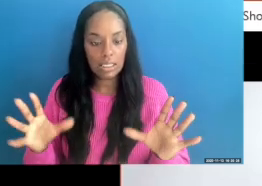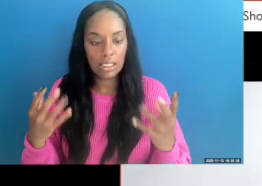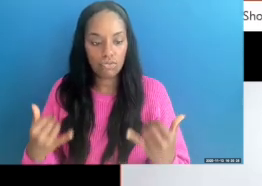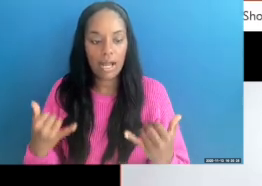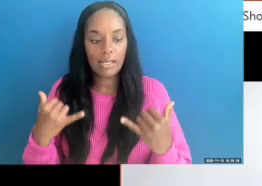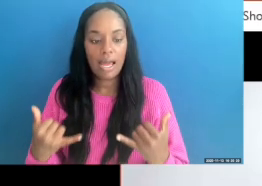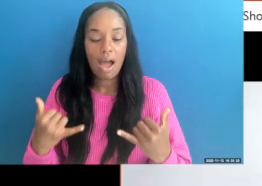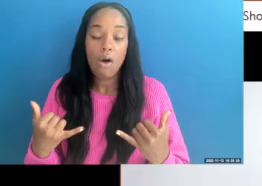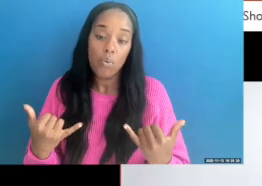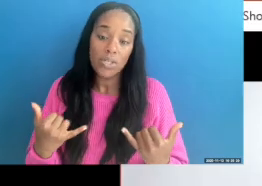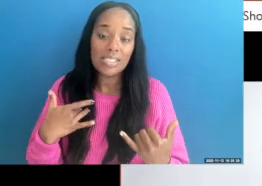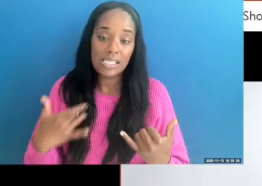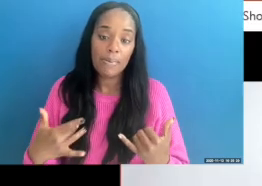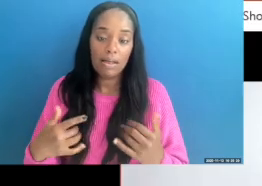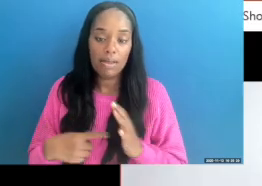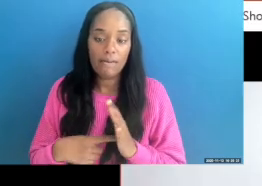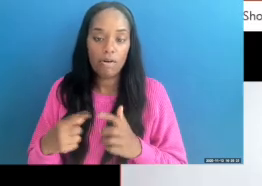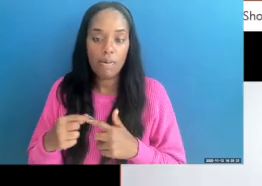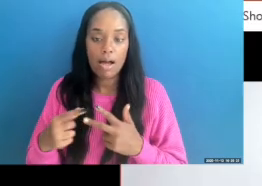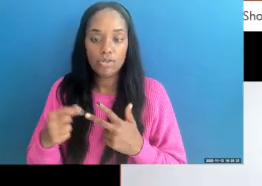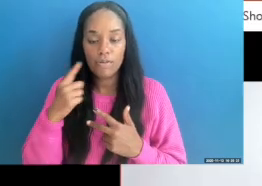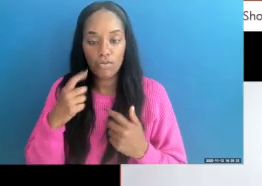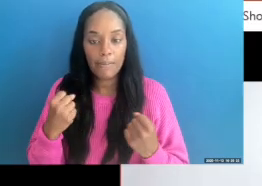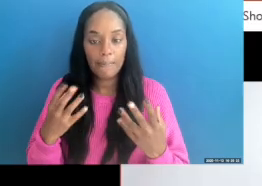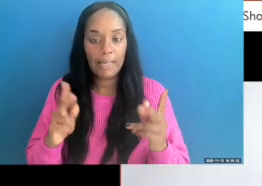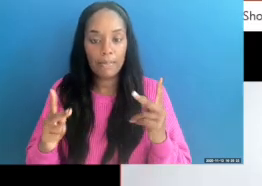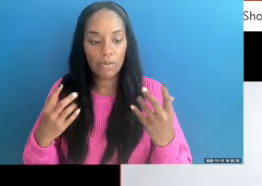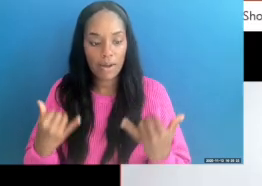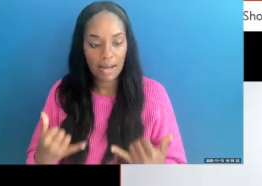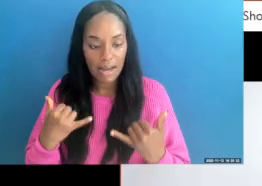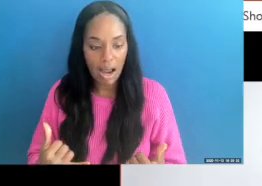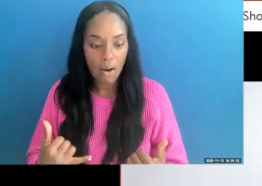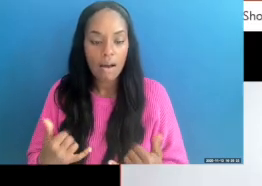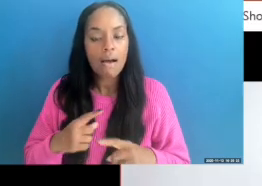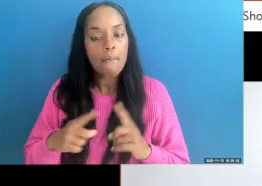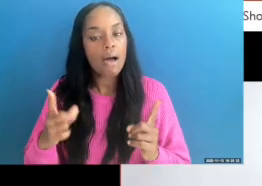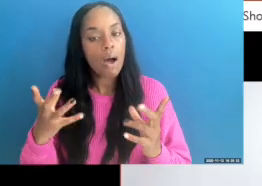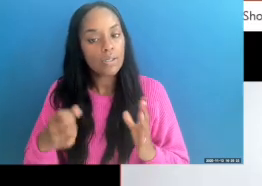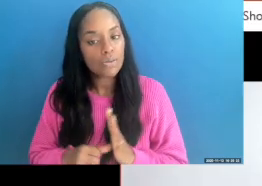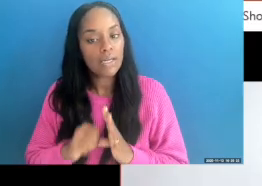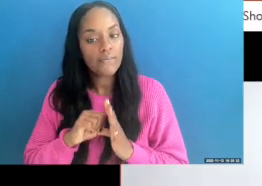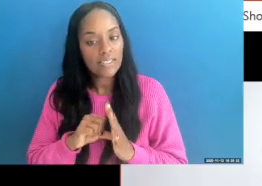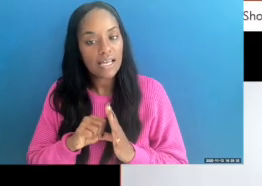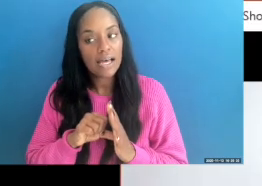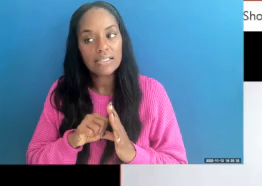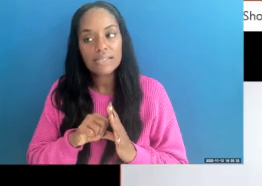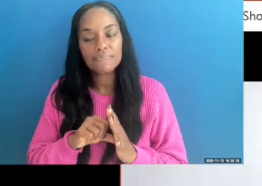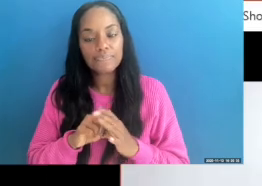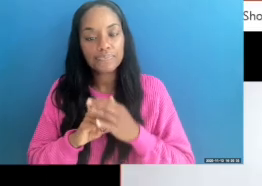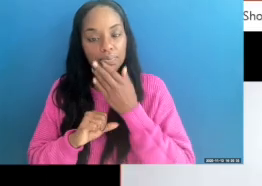affordable option for many folks who can purchase a vehicle. But in that regard, what I would want to emphasize